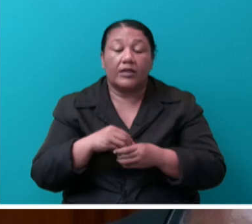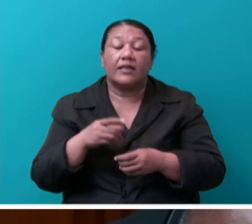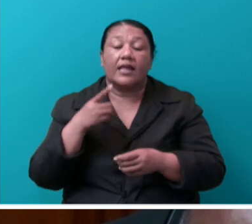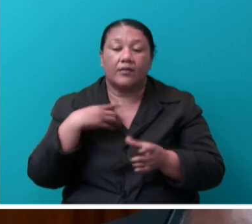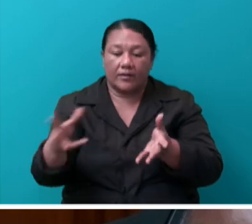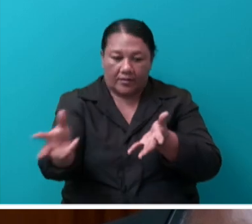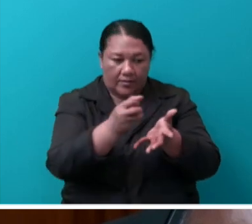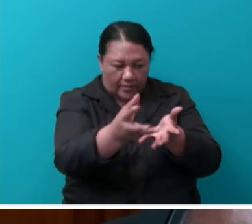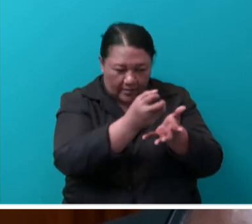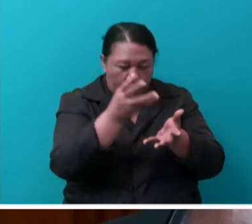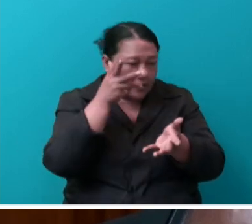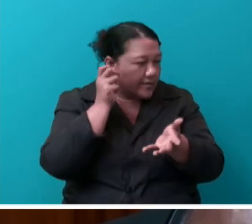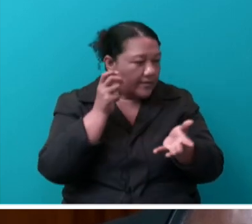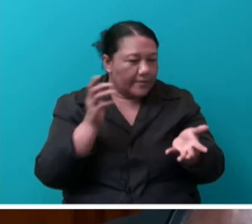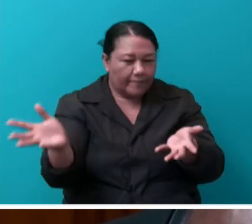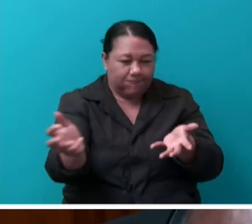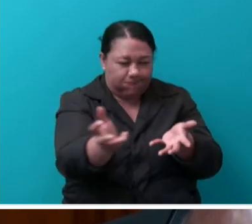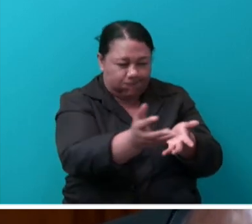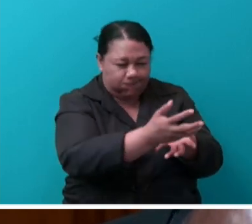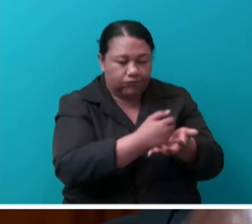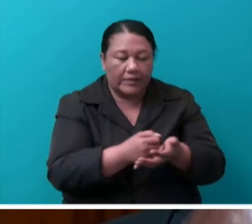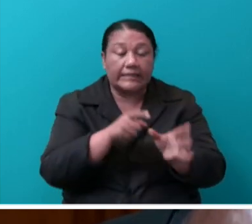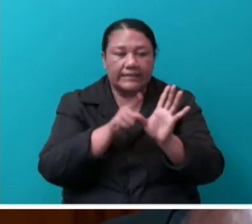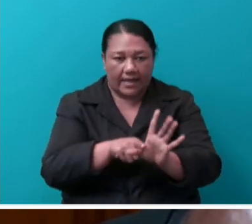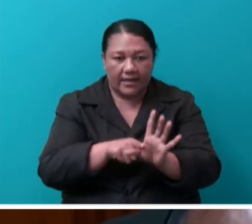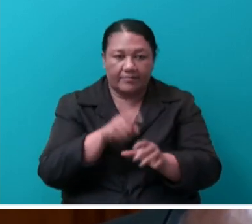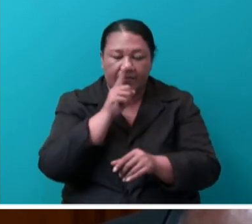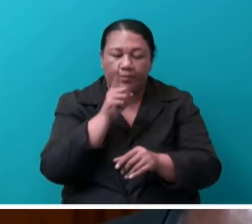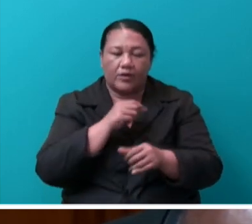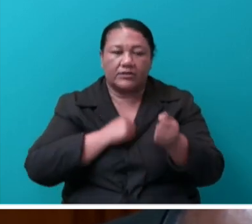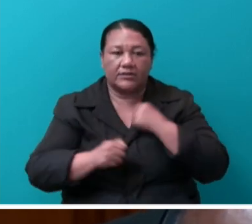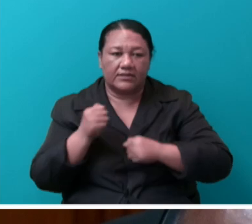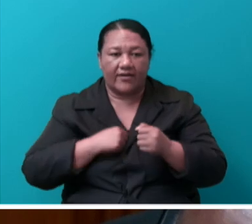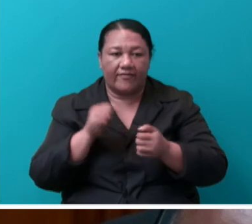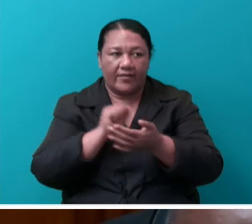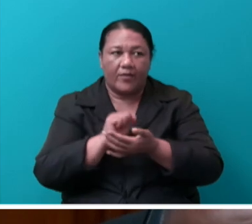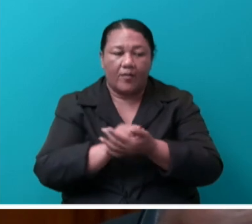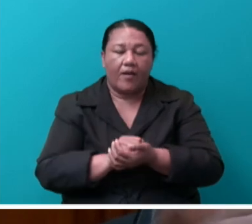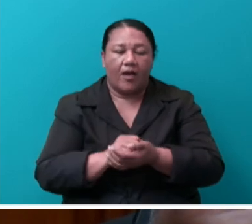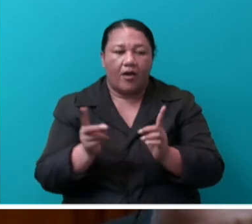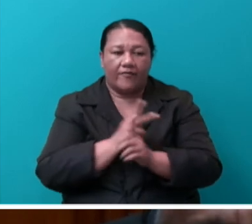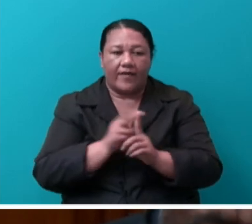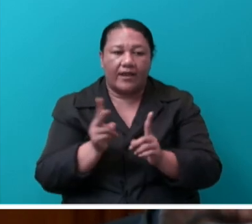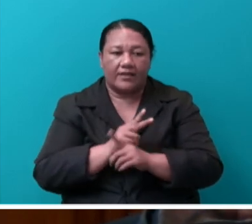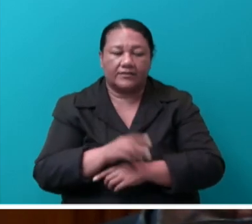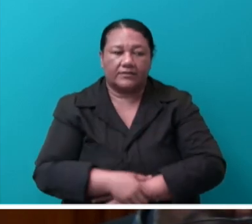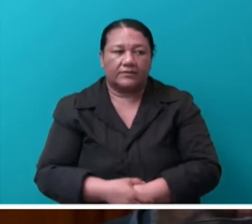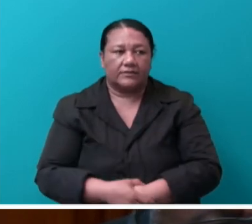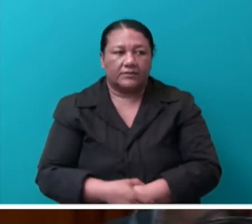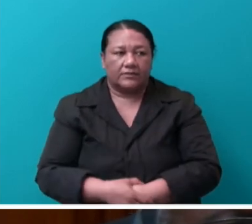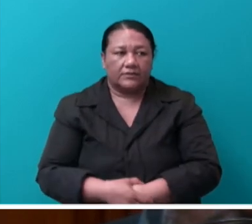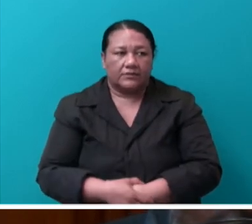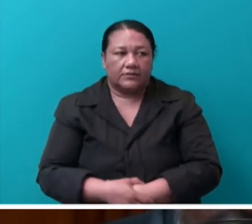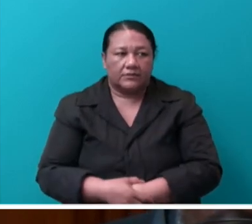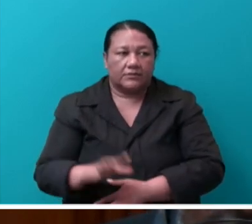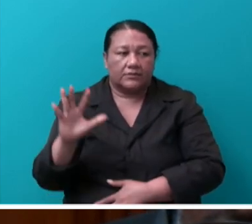of our young people, especially our young women who are suffering greatly from online violence. The 5th,